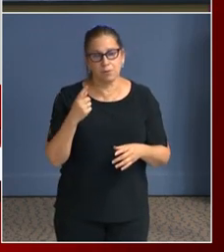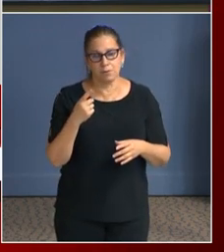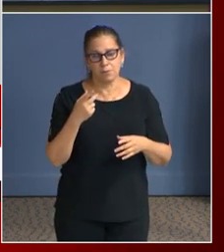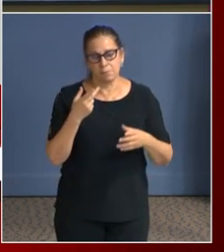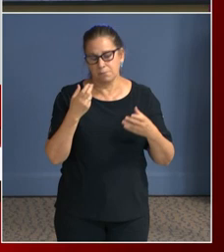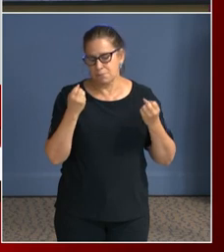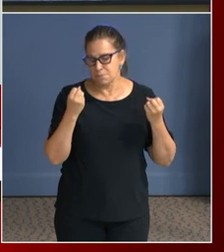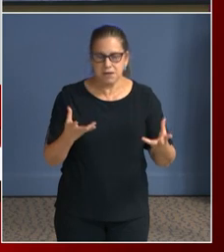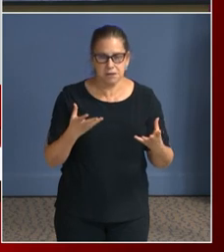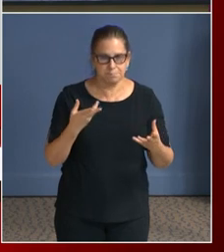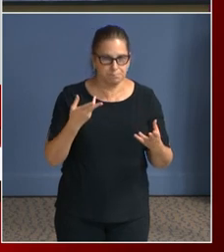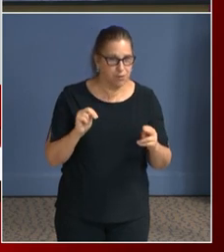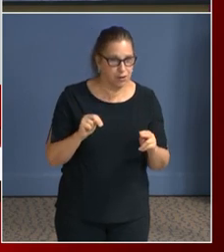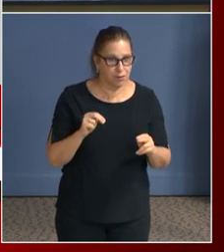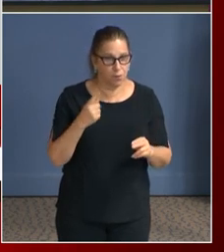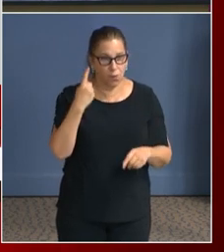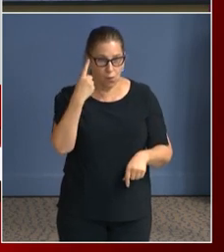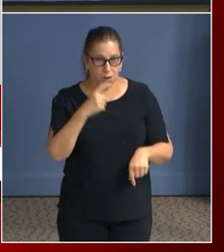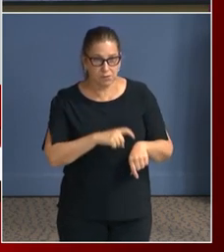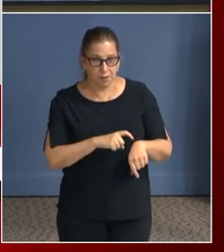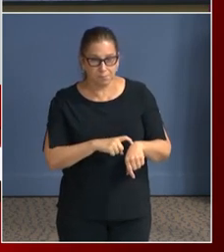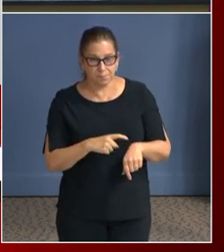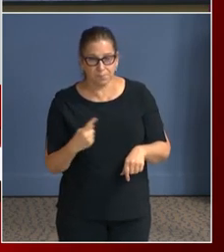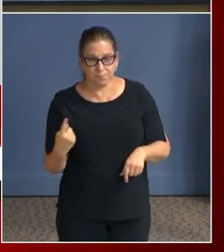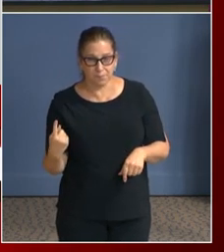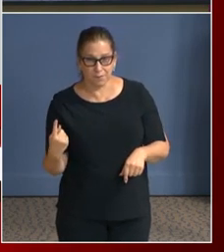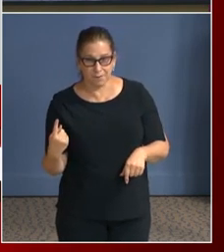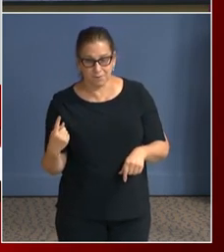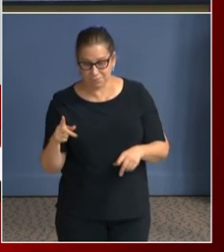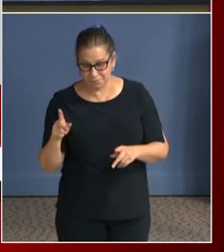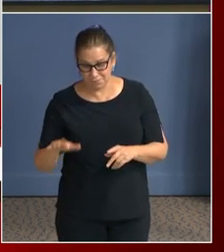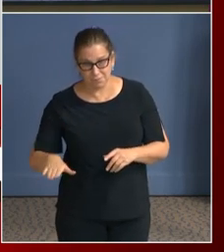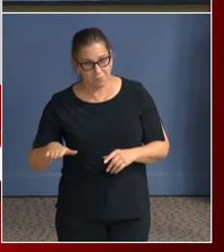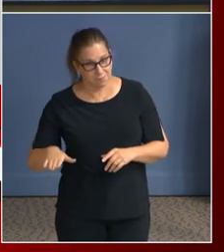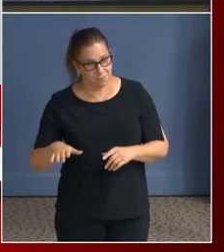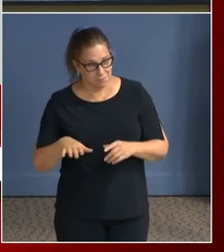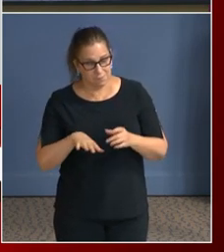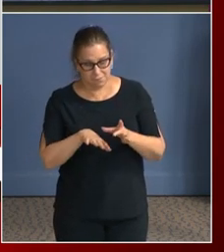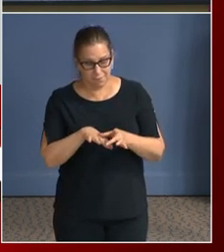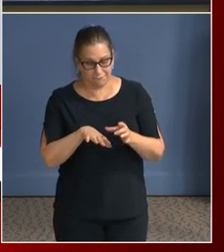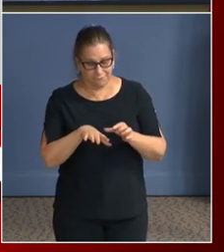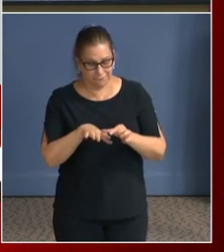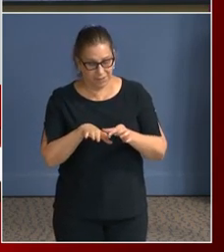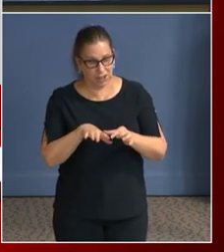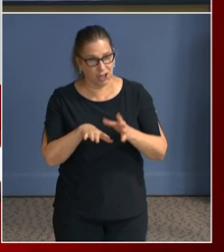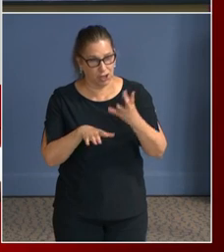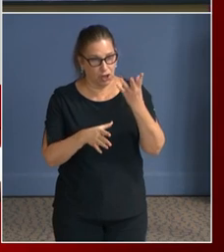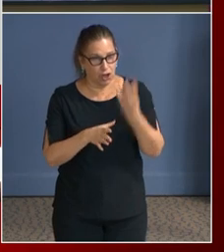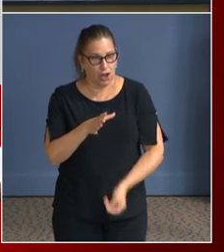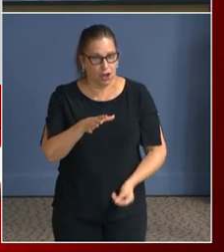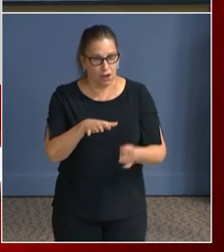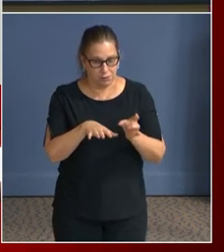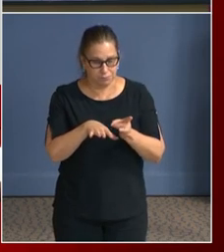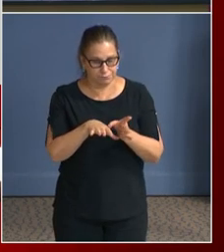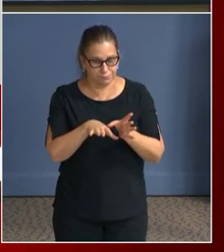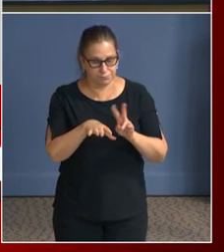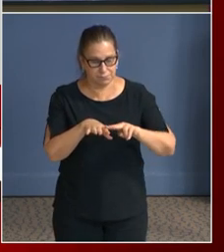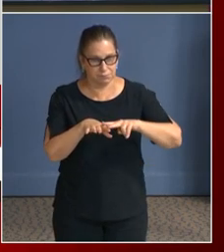in one case where a person's fingers had to be amputated. This year, we have already